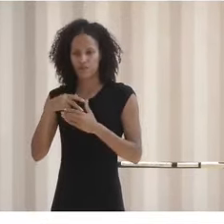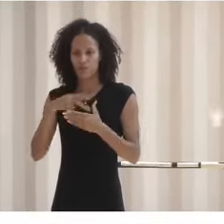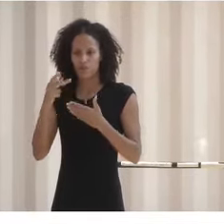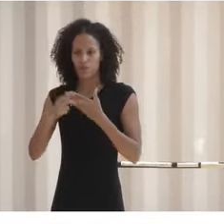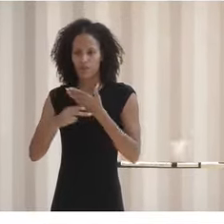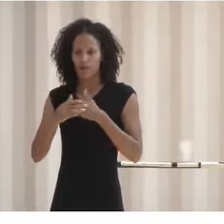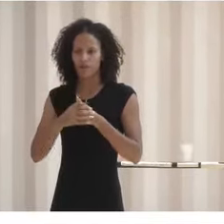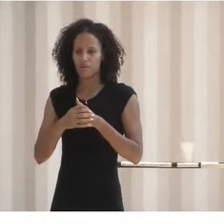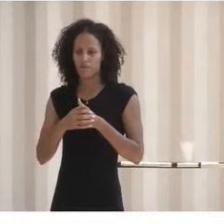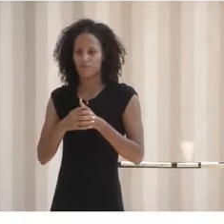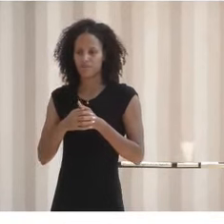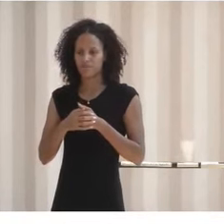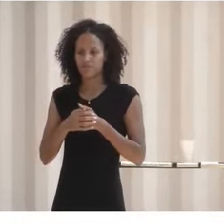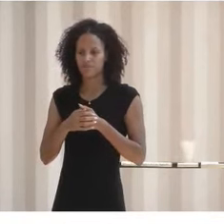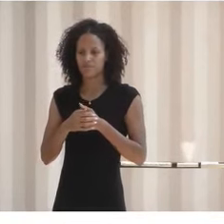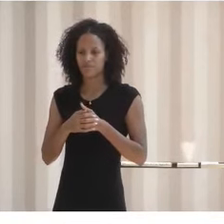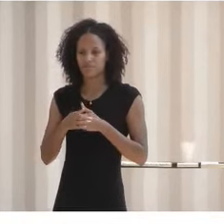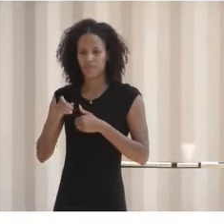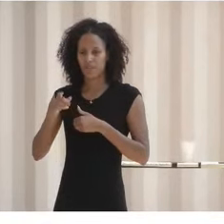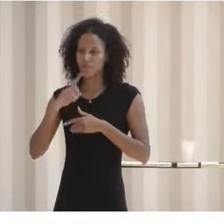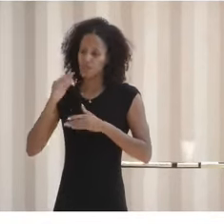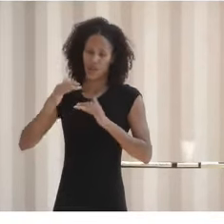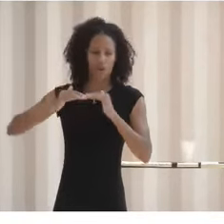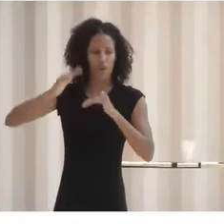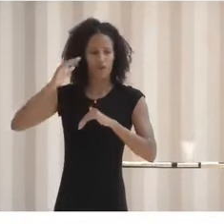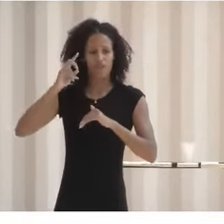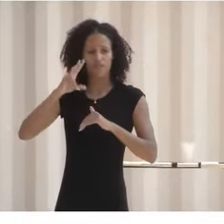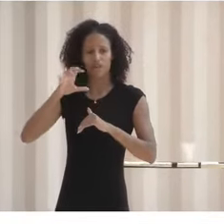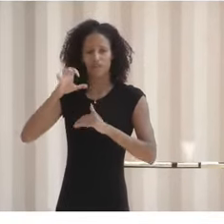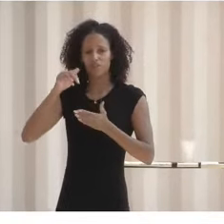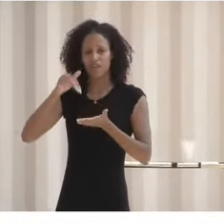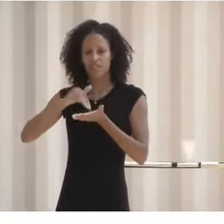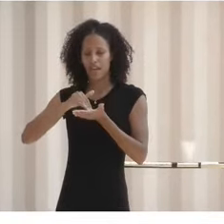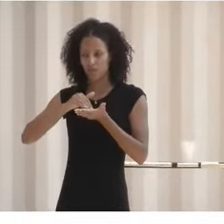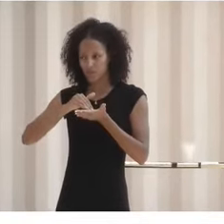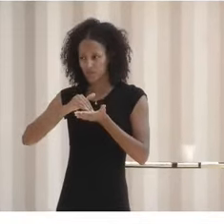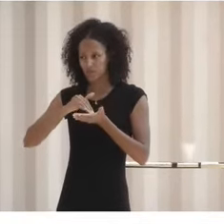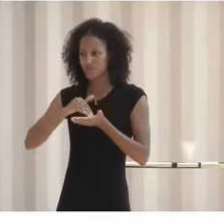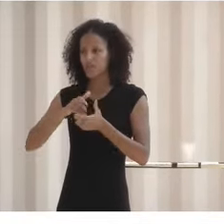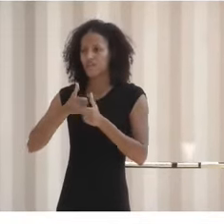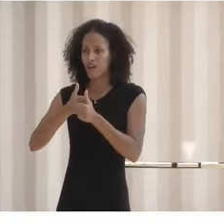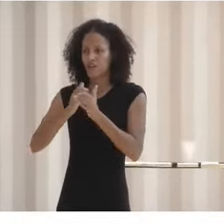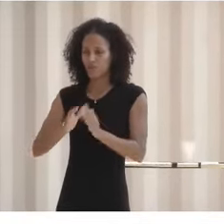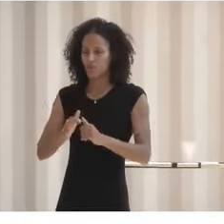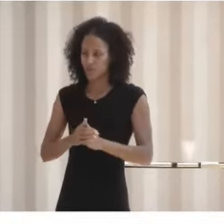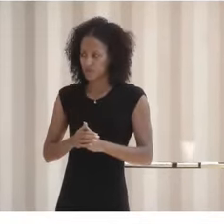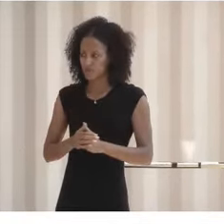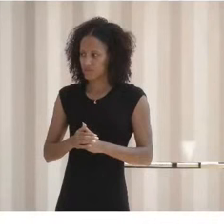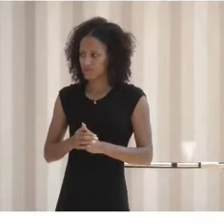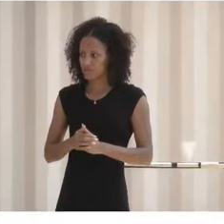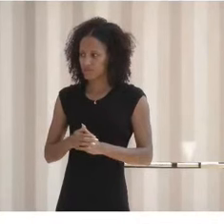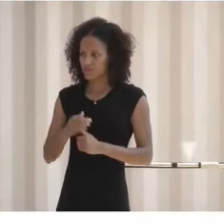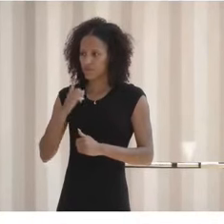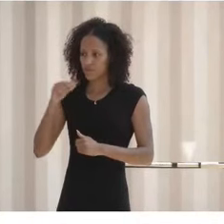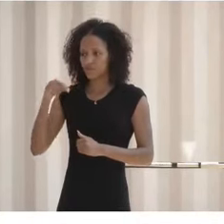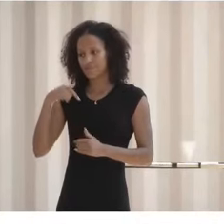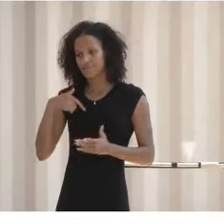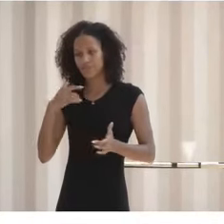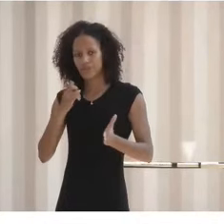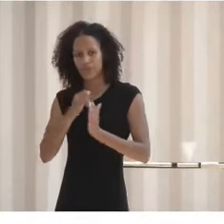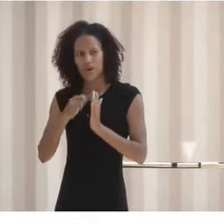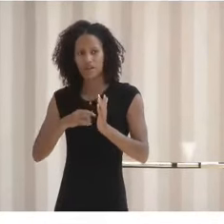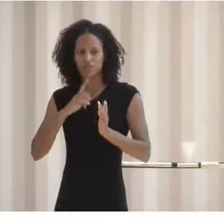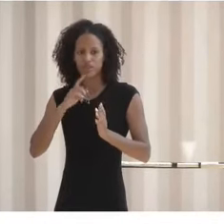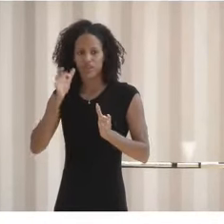before COVID, they surpassed $500,000 in earnings through our traditional contemporary arts and craft and